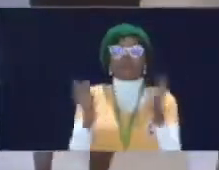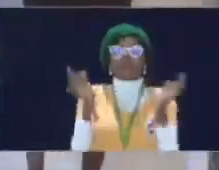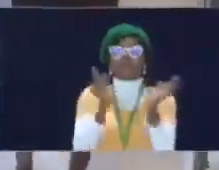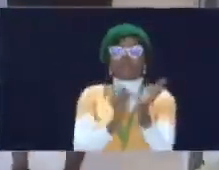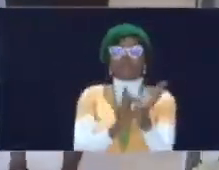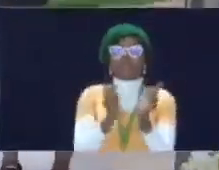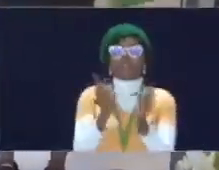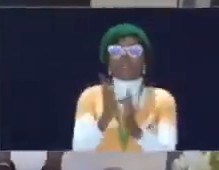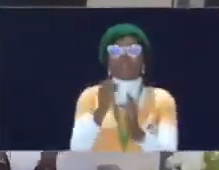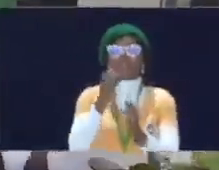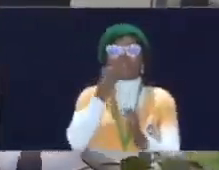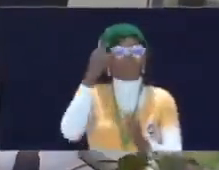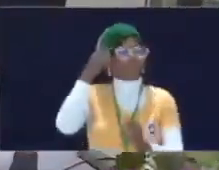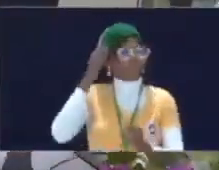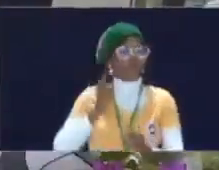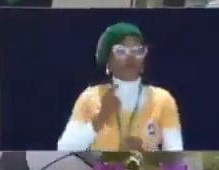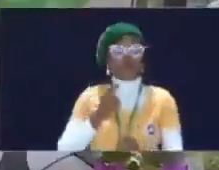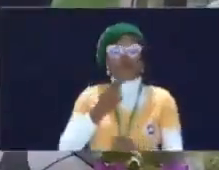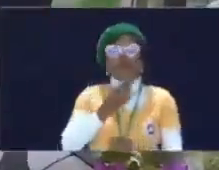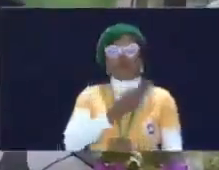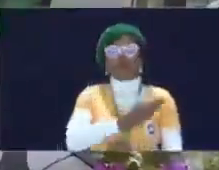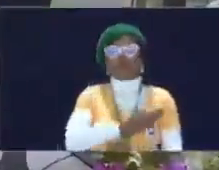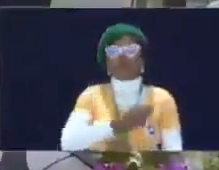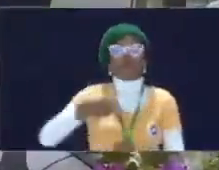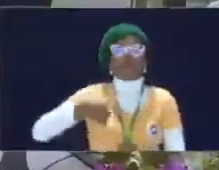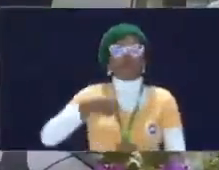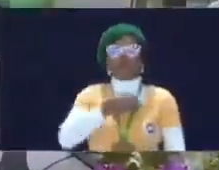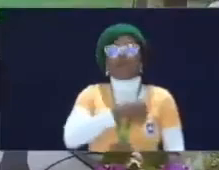is forus is